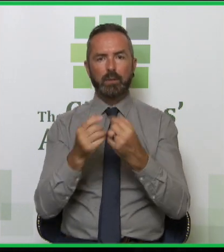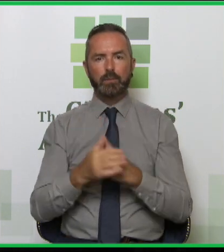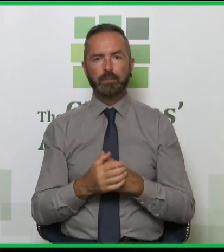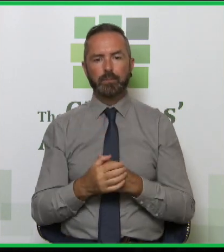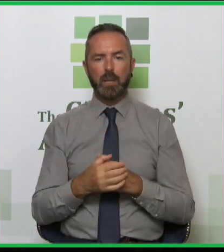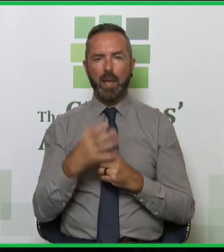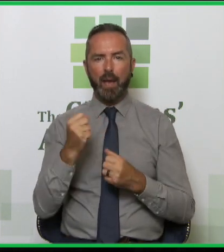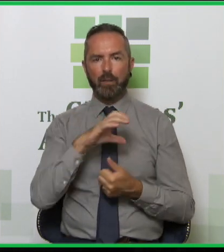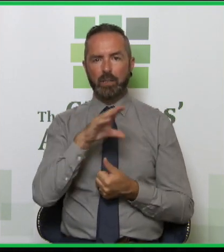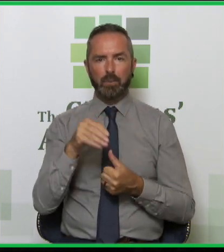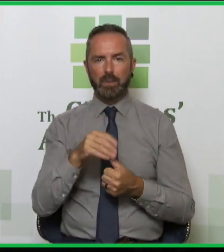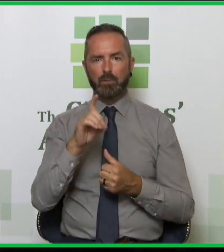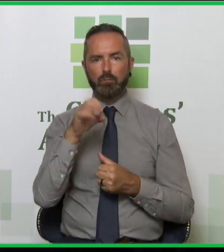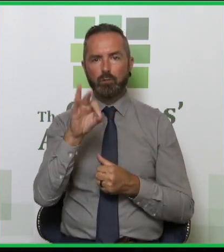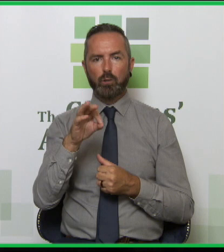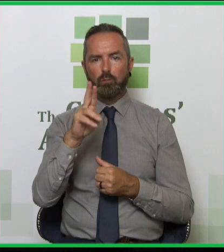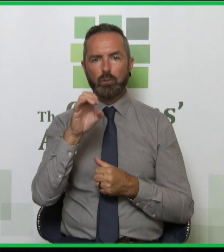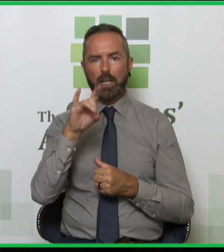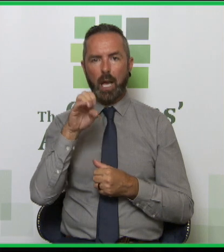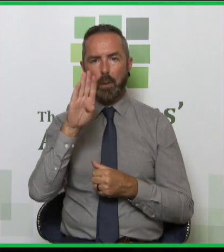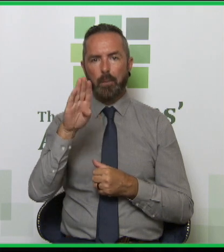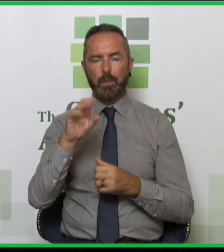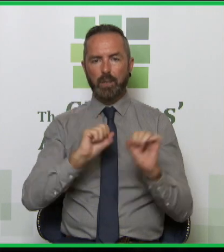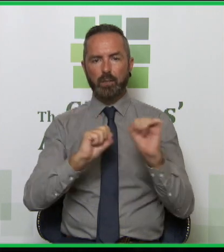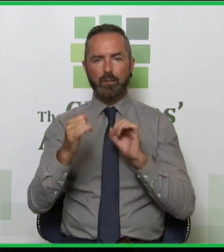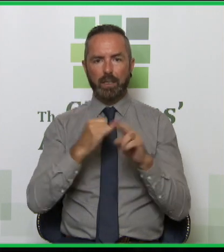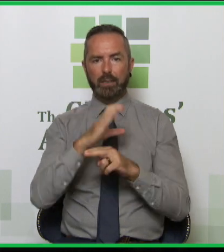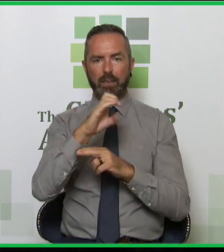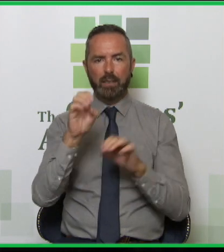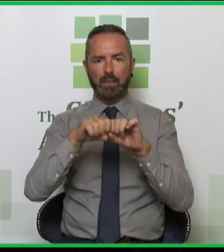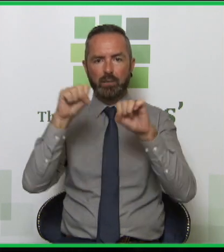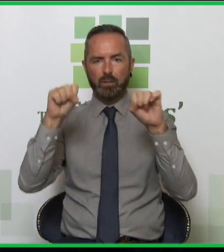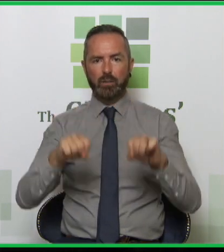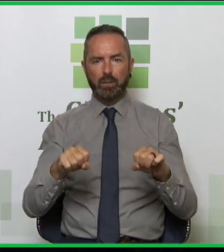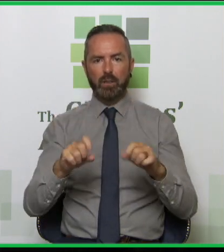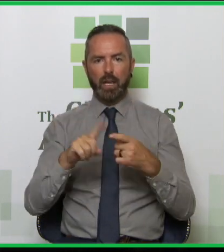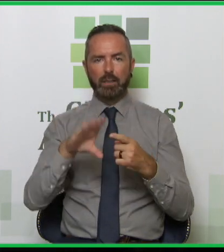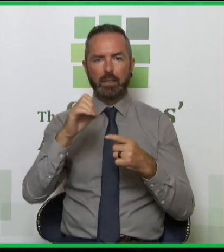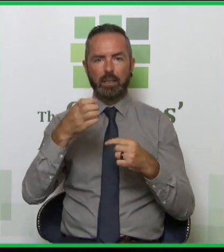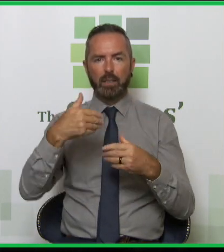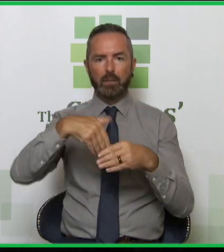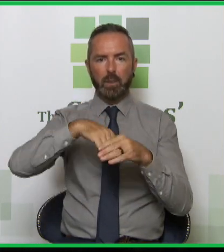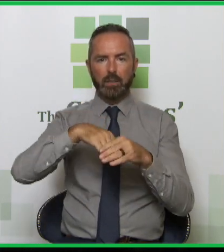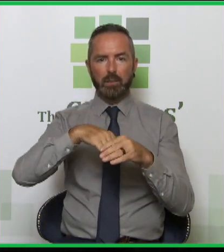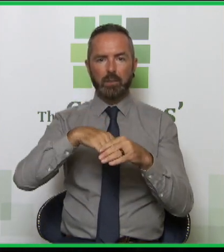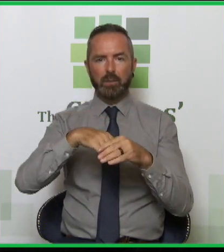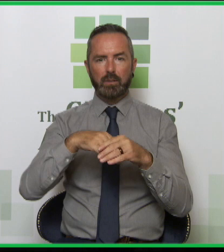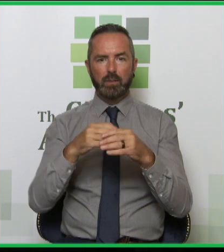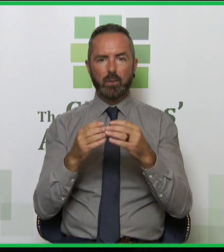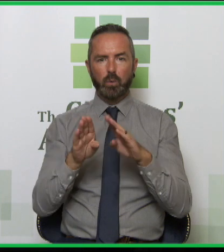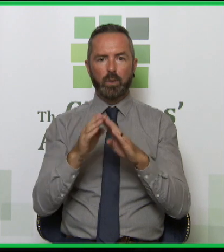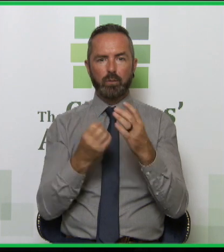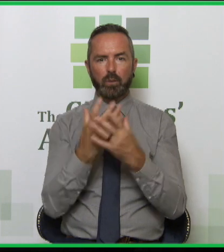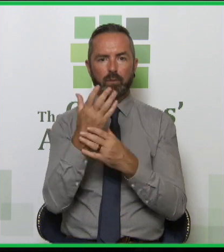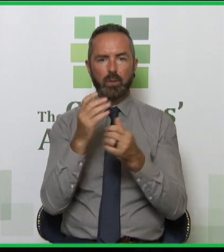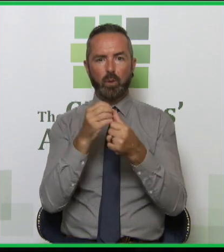have a dedicated drug rehabilitation CE stream within the CE structure, and CE participants in recovery have additional